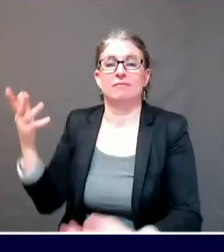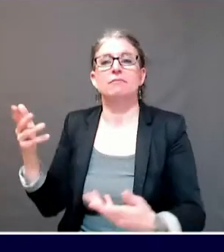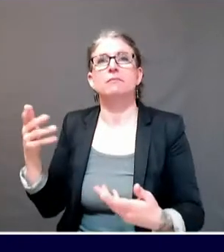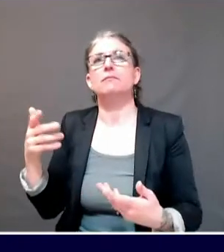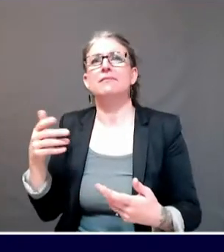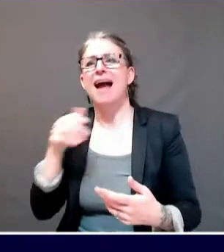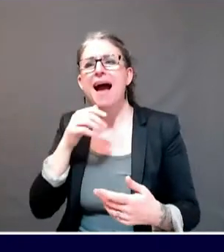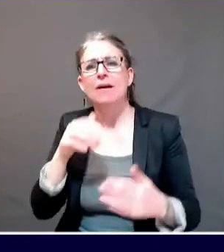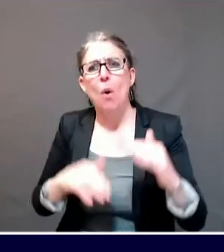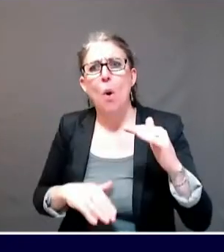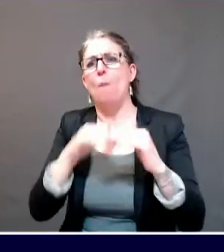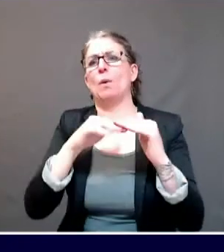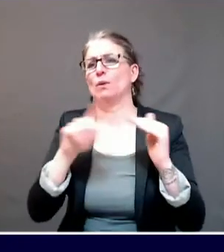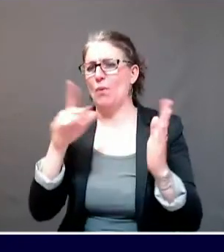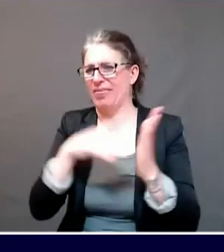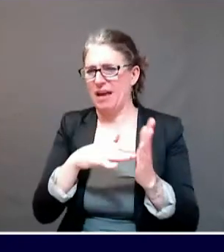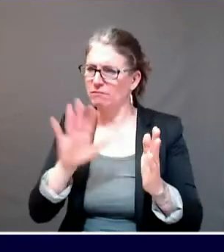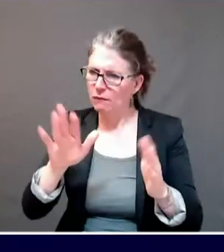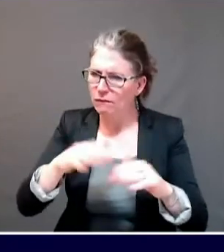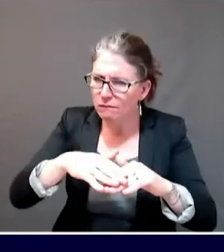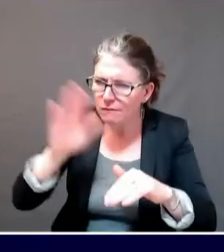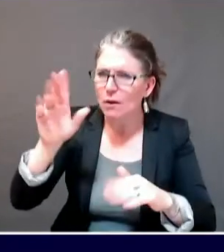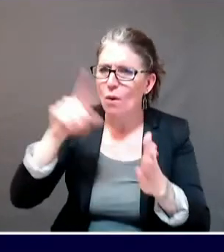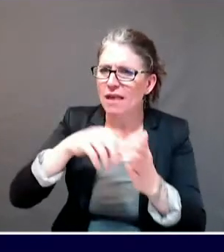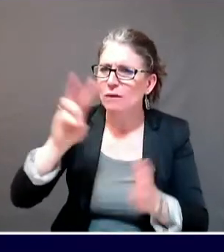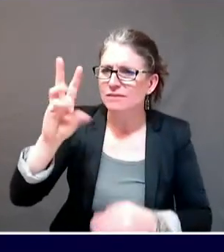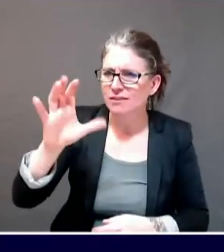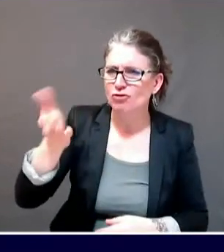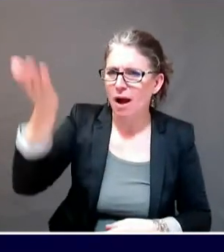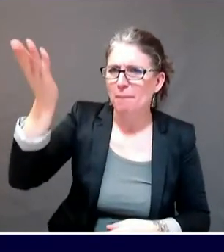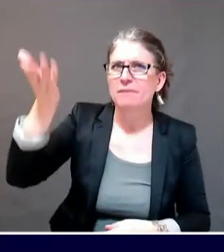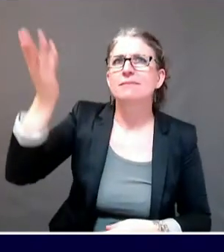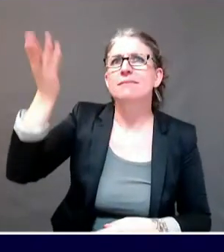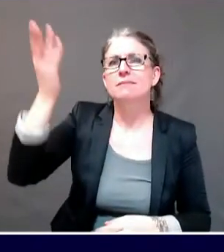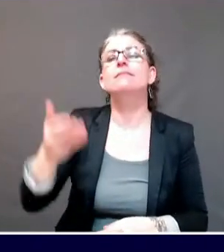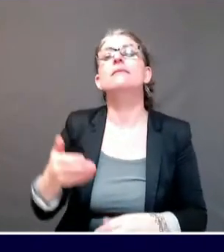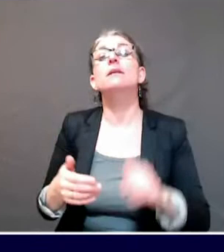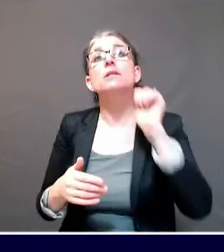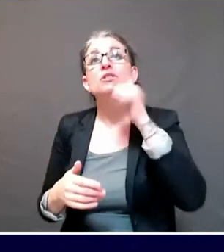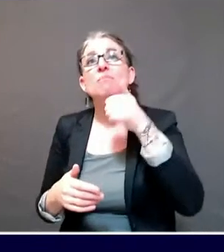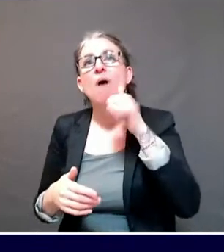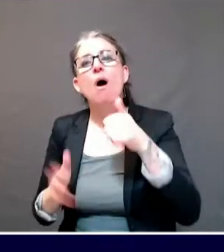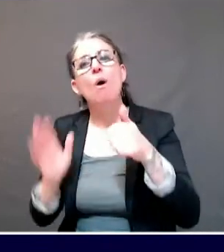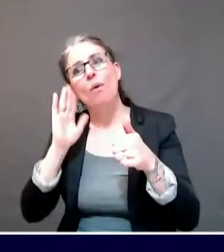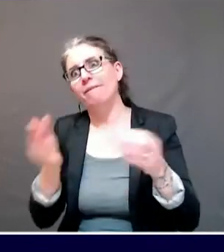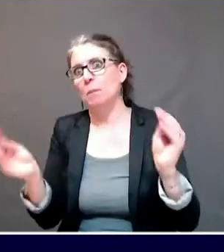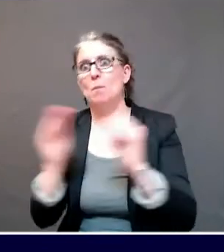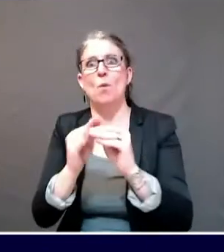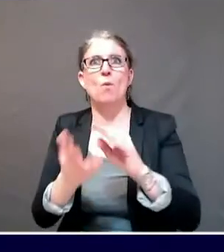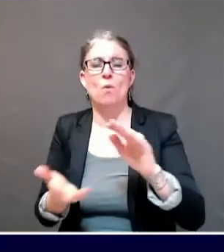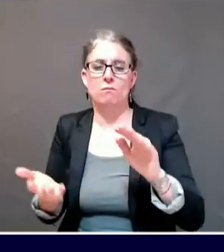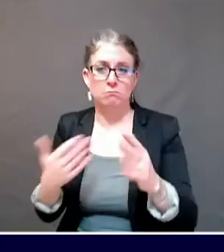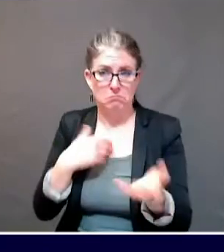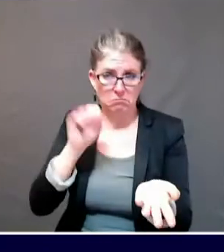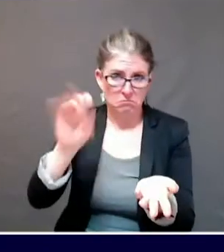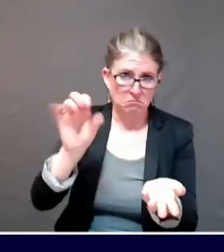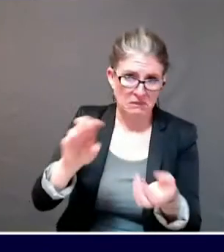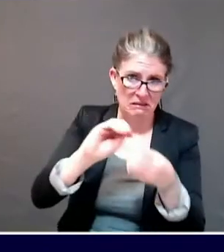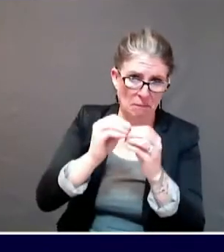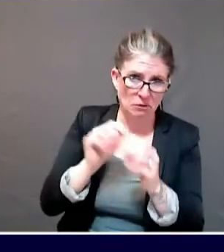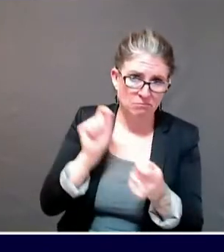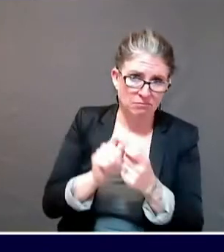higher. Tomorrow I'll have a more updated number. And EMS clinicians were always considered part